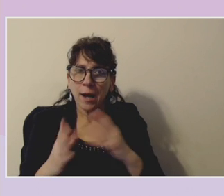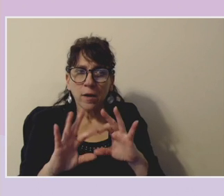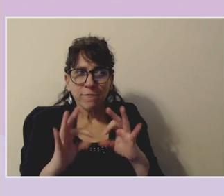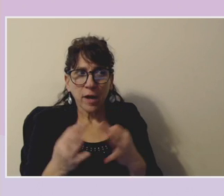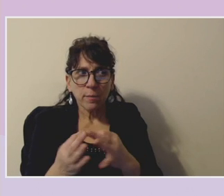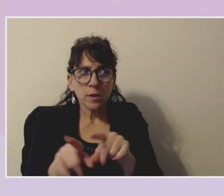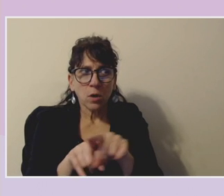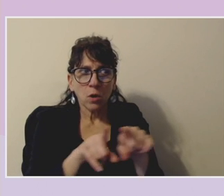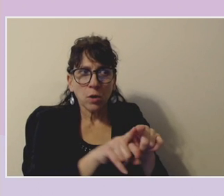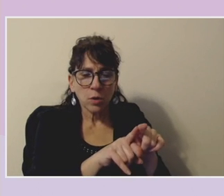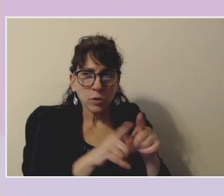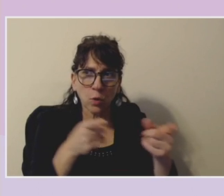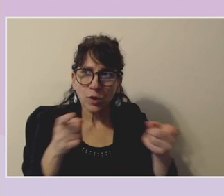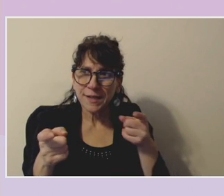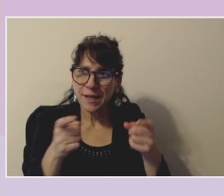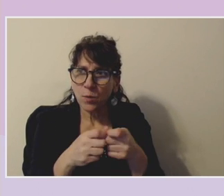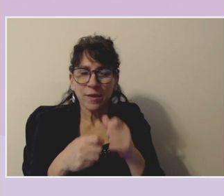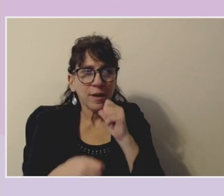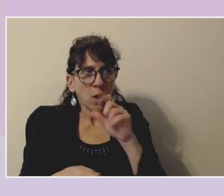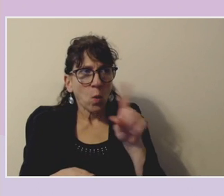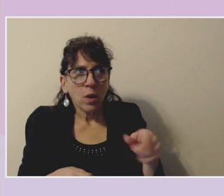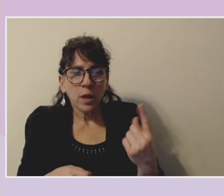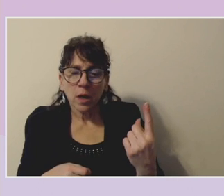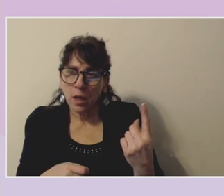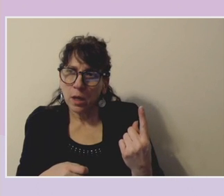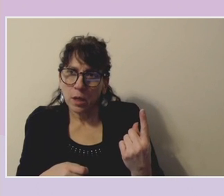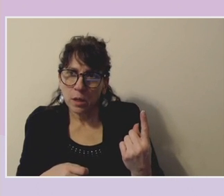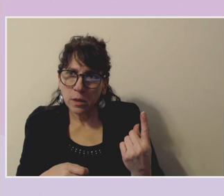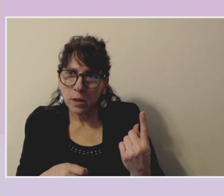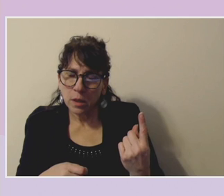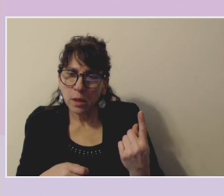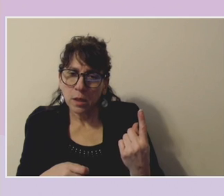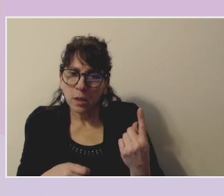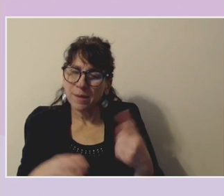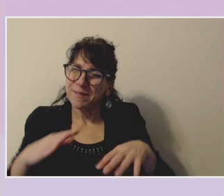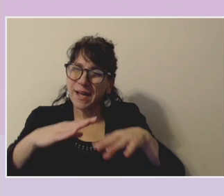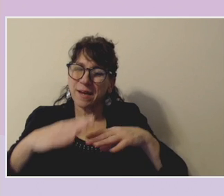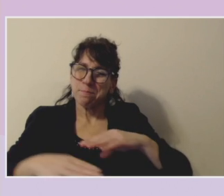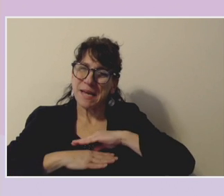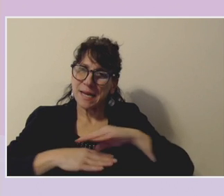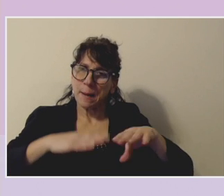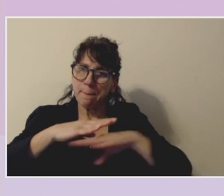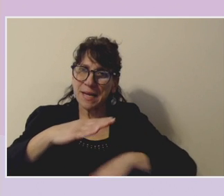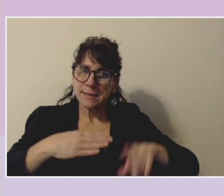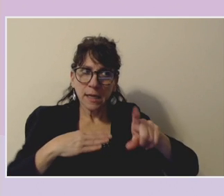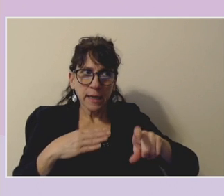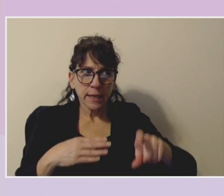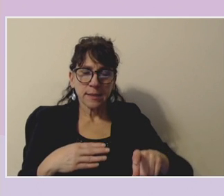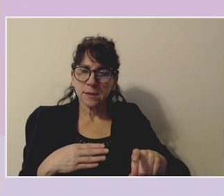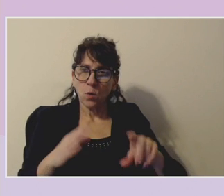dealing with not just they need their basic needs, and some kids say, you know,